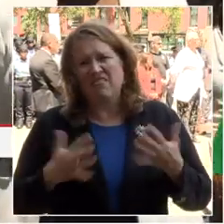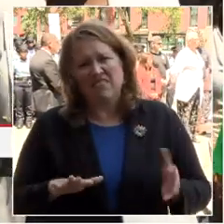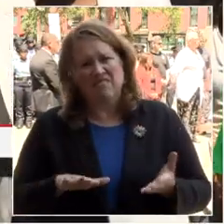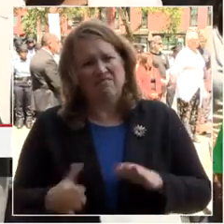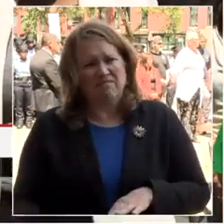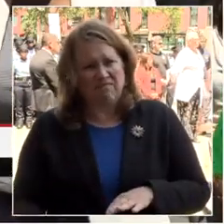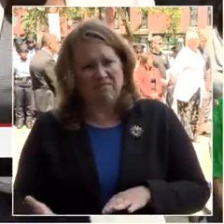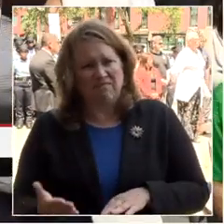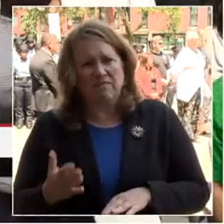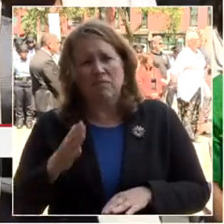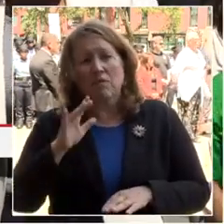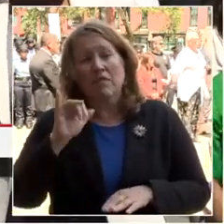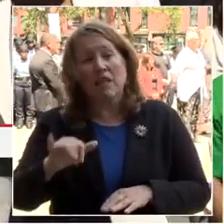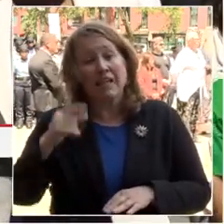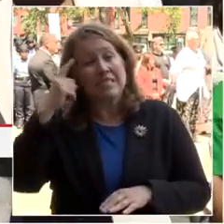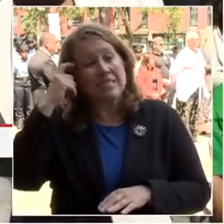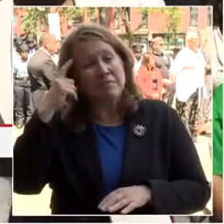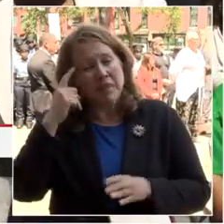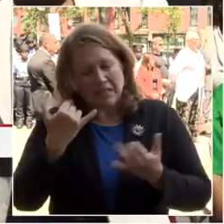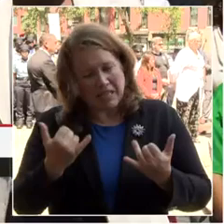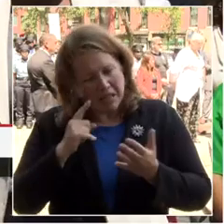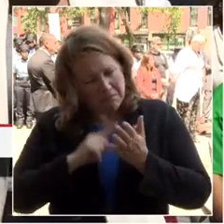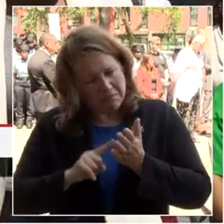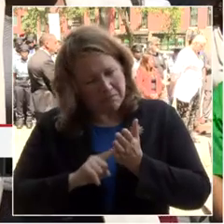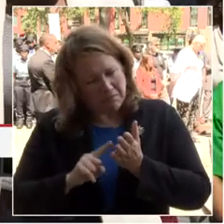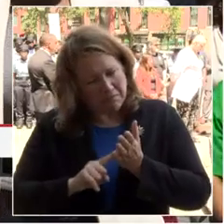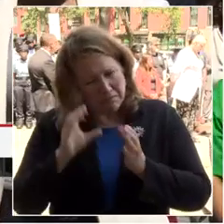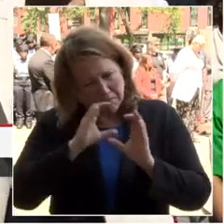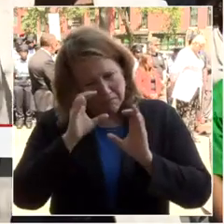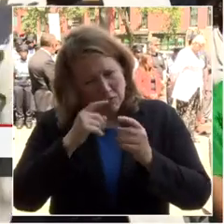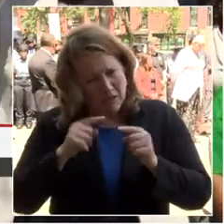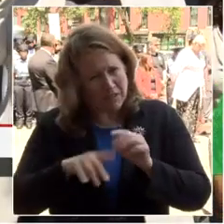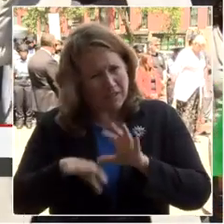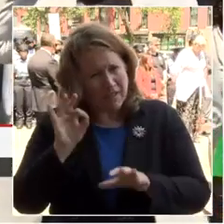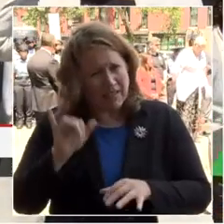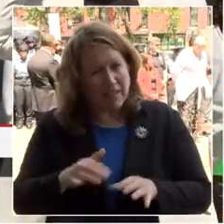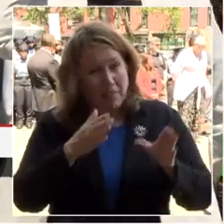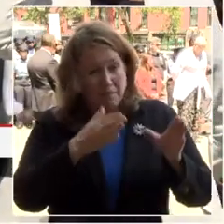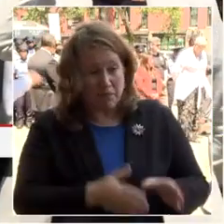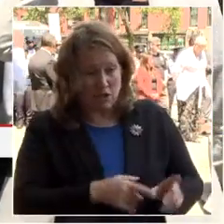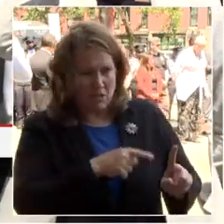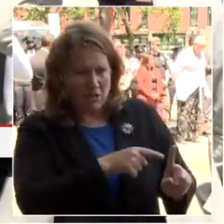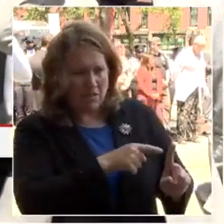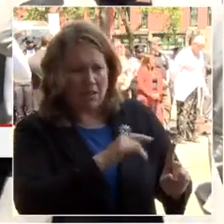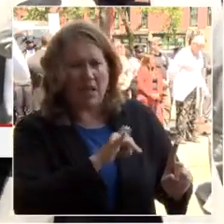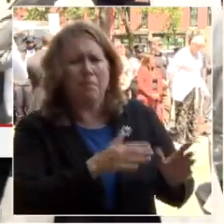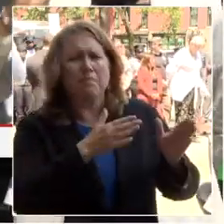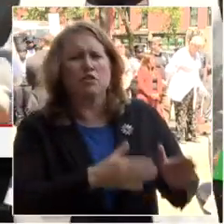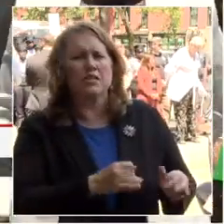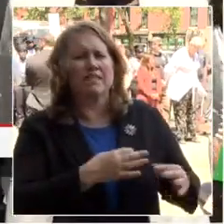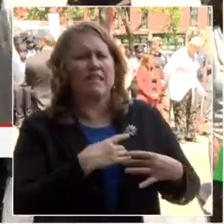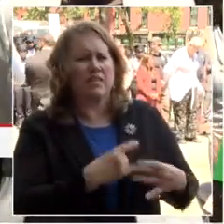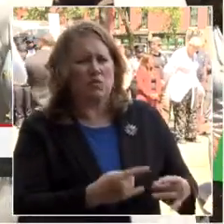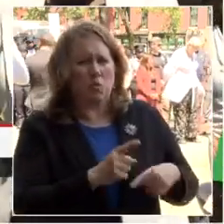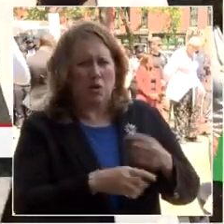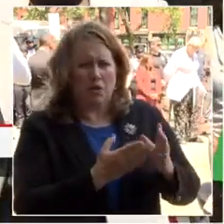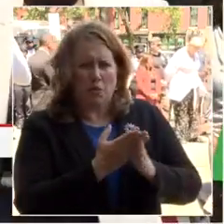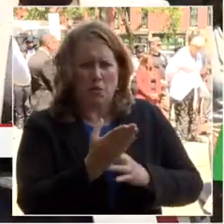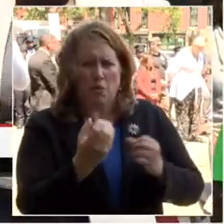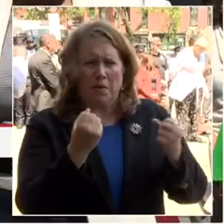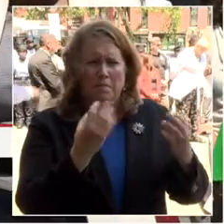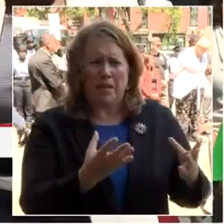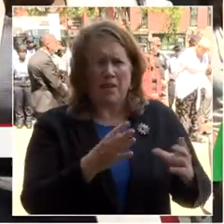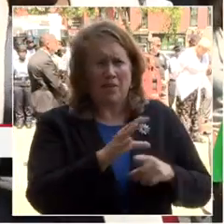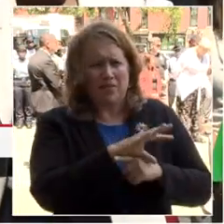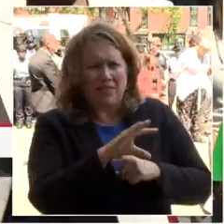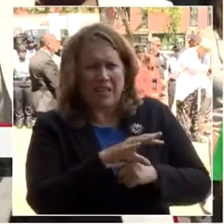good detective work to where we are right now, and the person of interest. Going through tons and tons of video. There's a